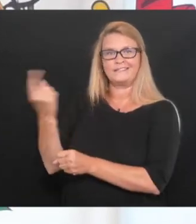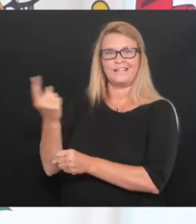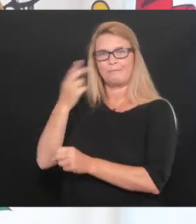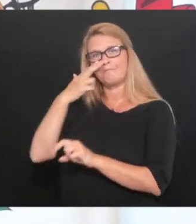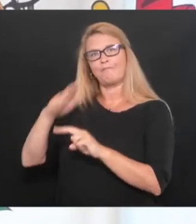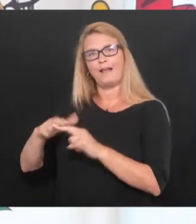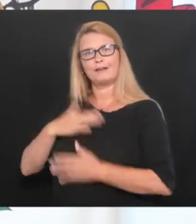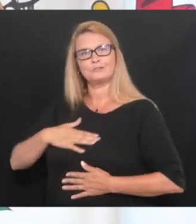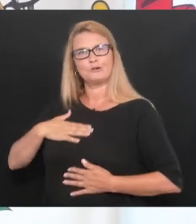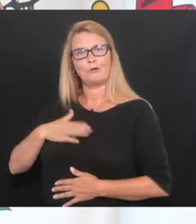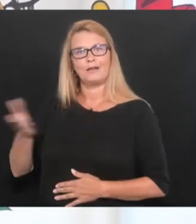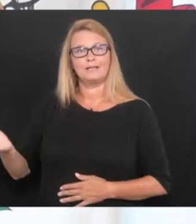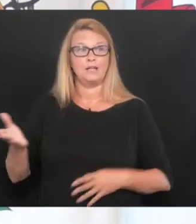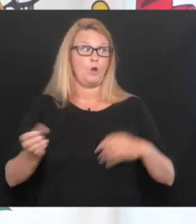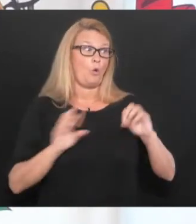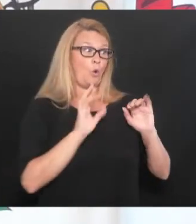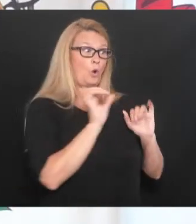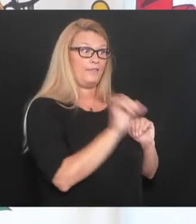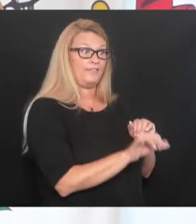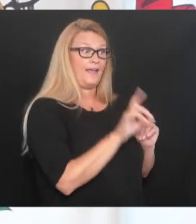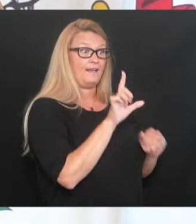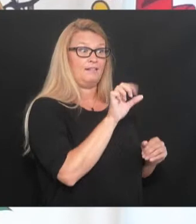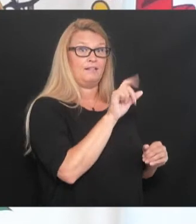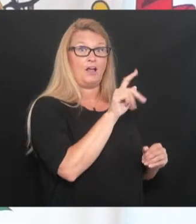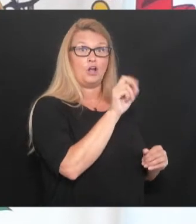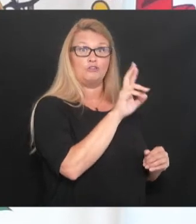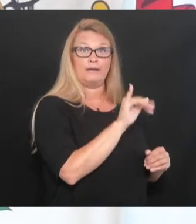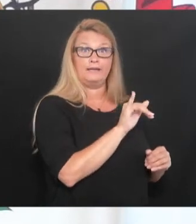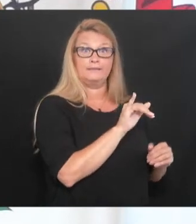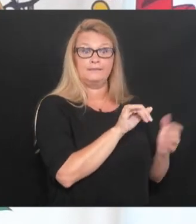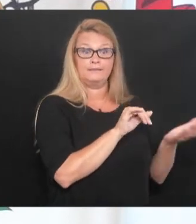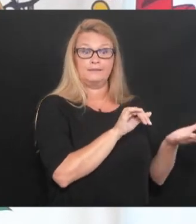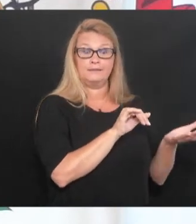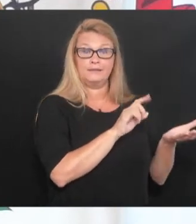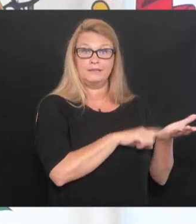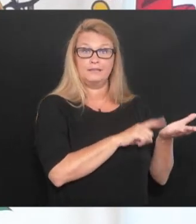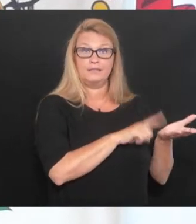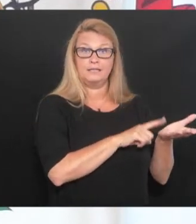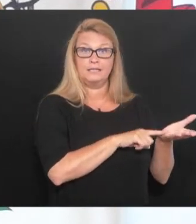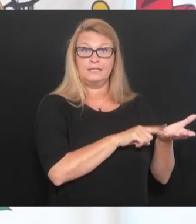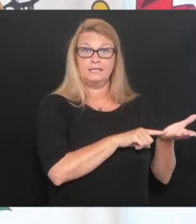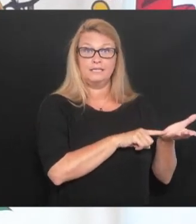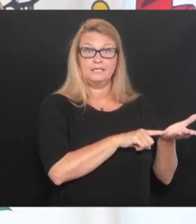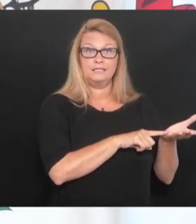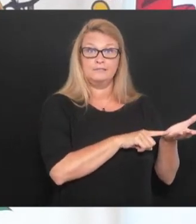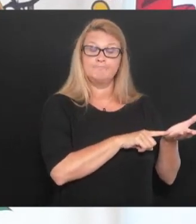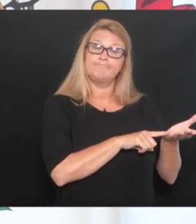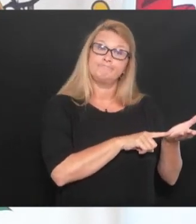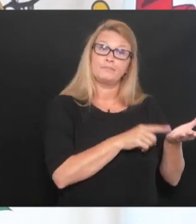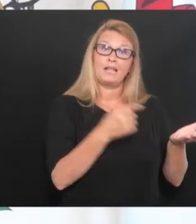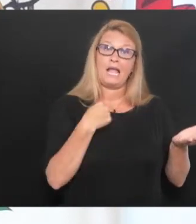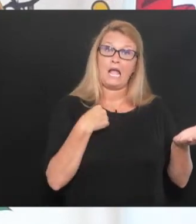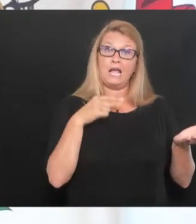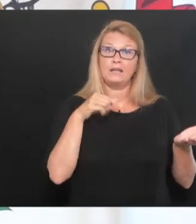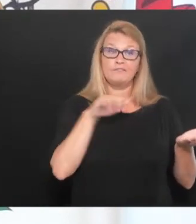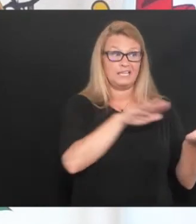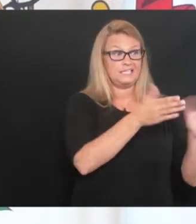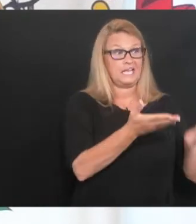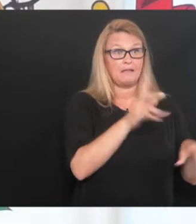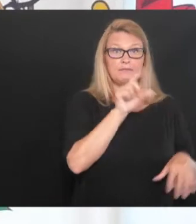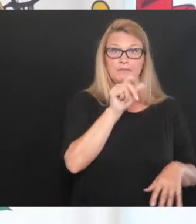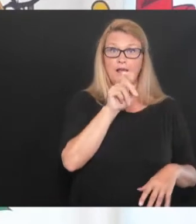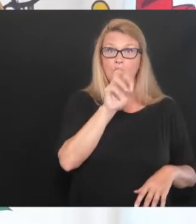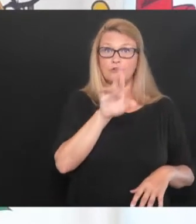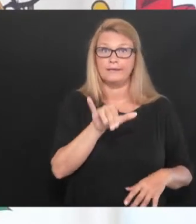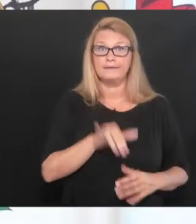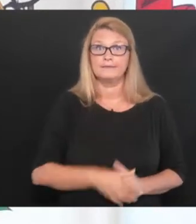you do, or you're in this lottery right here that I could absolutely have to come in and read your